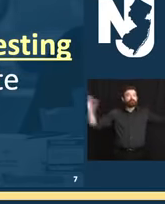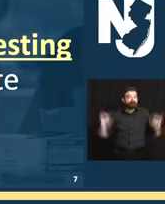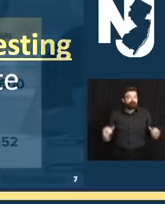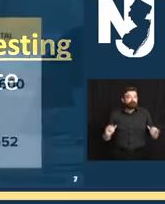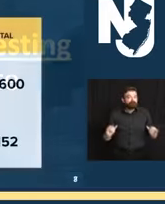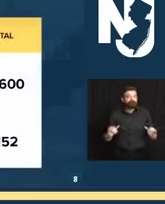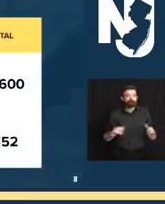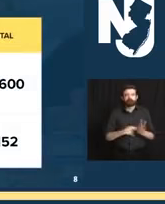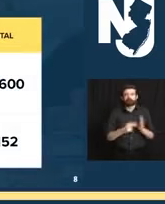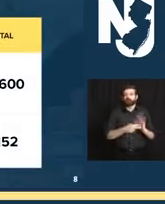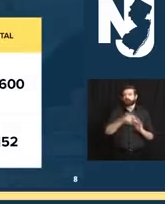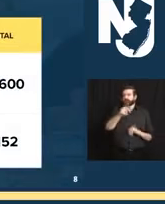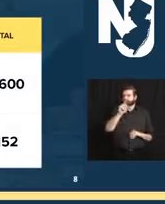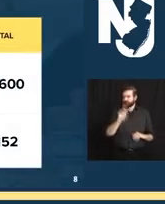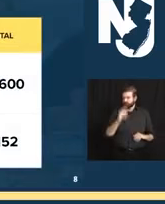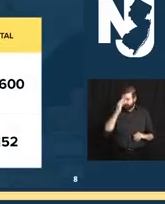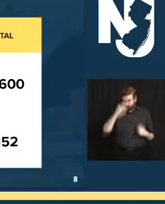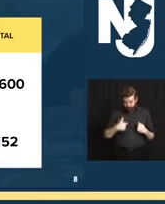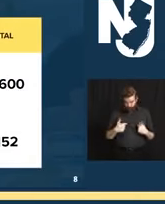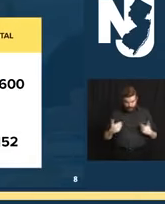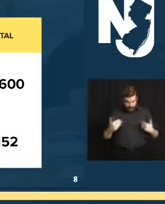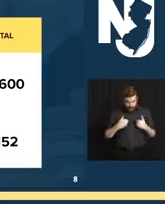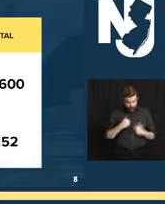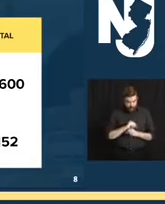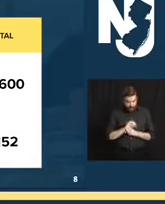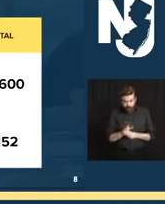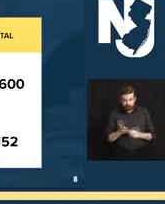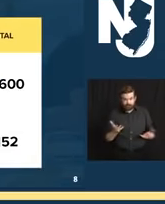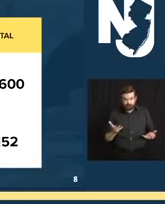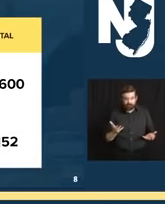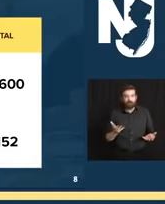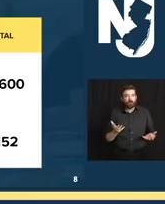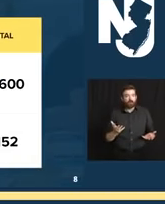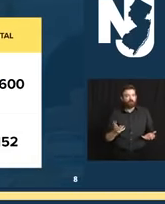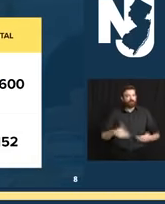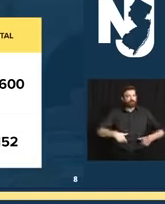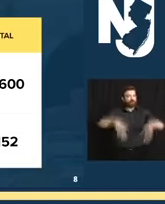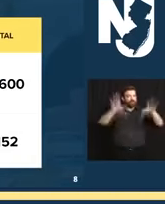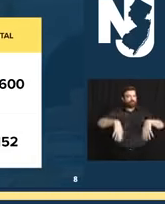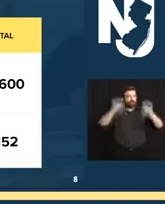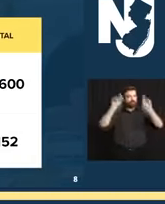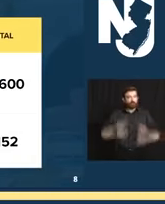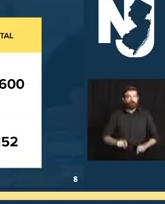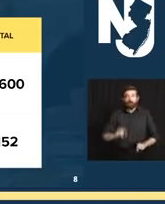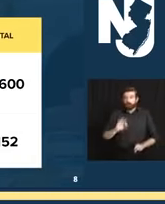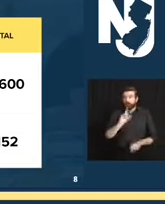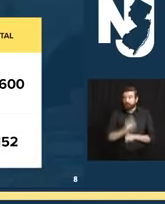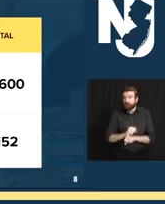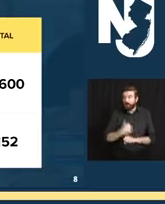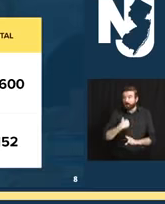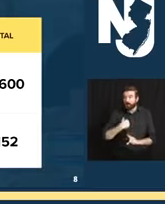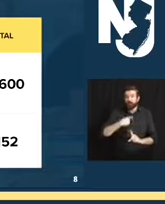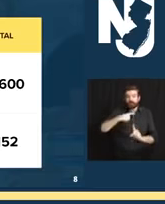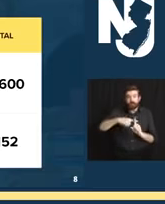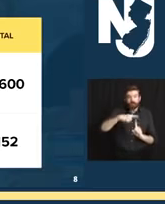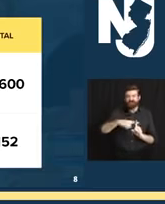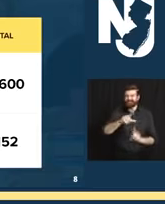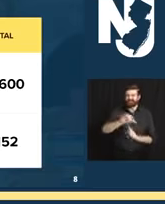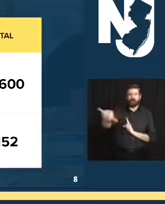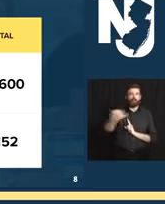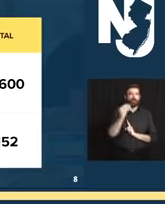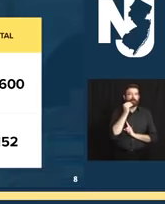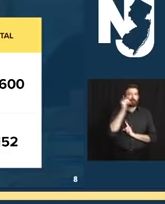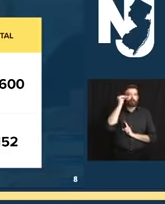greatly. Next, our long-term care facilities, 116 new positive cases for a total of